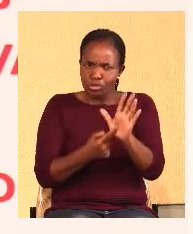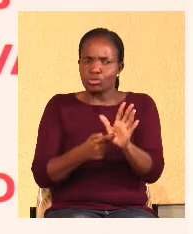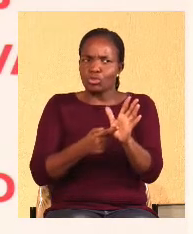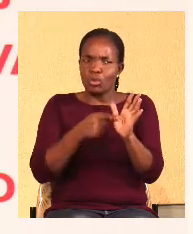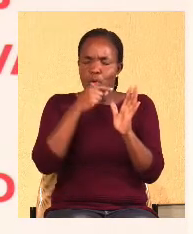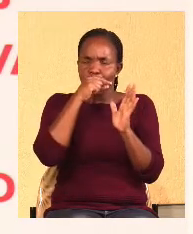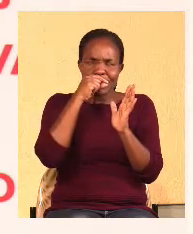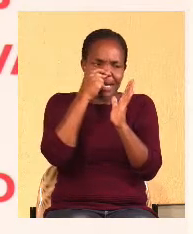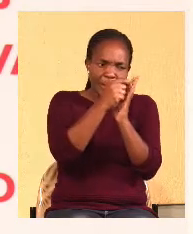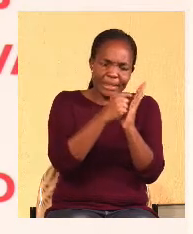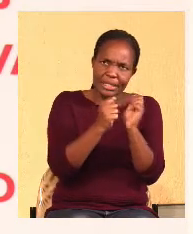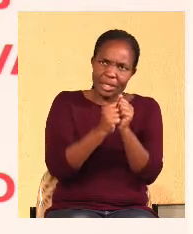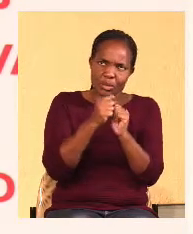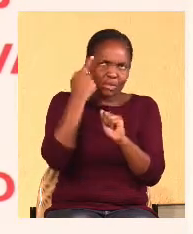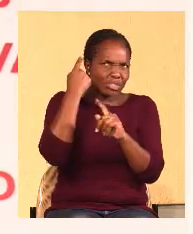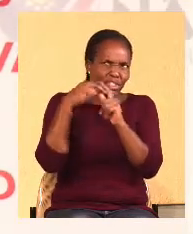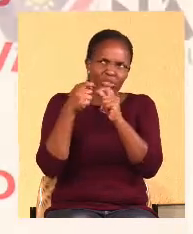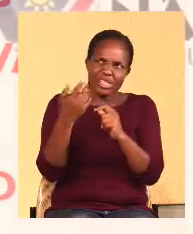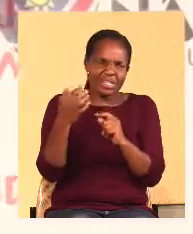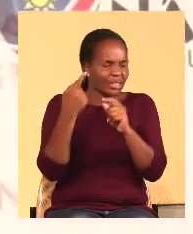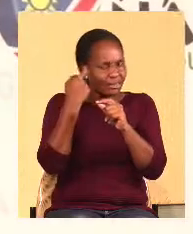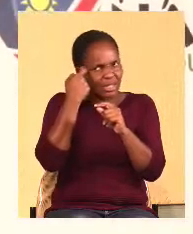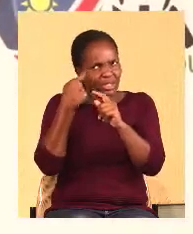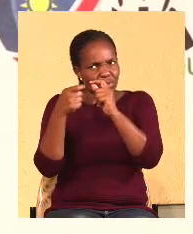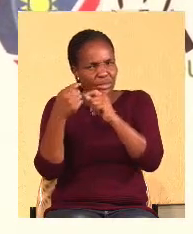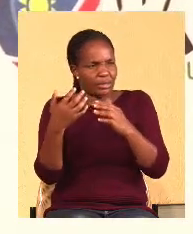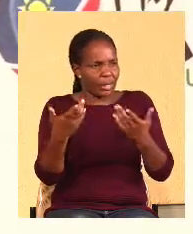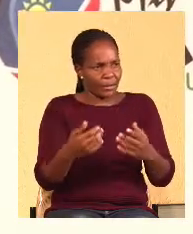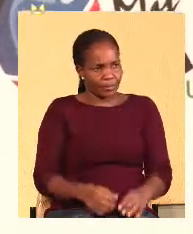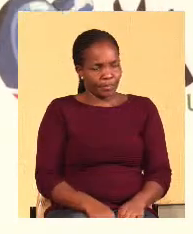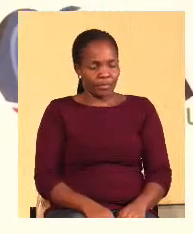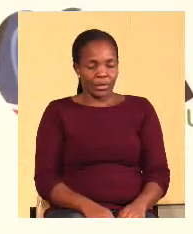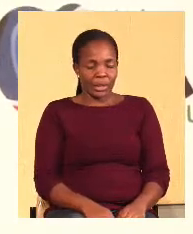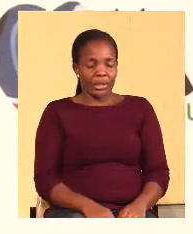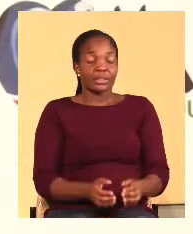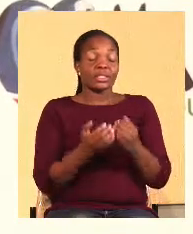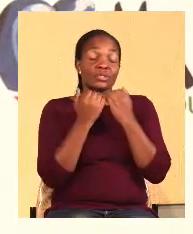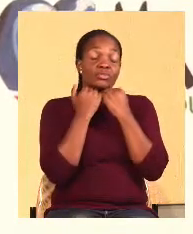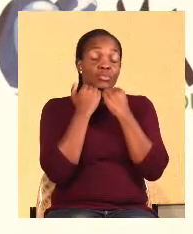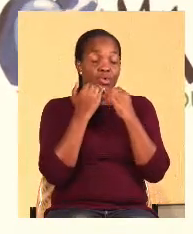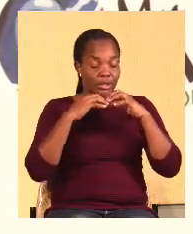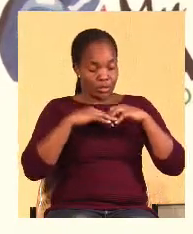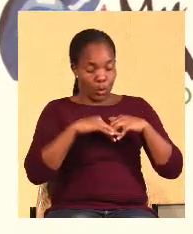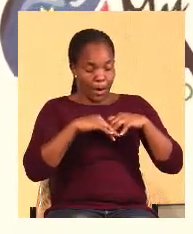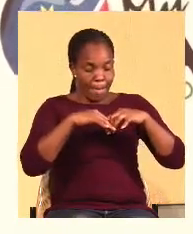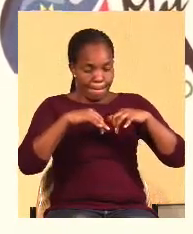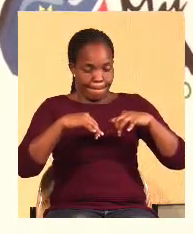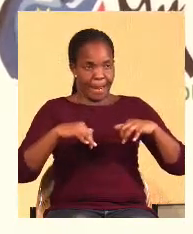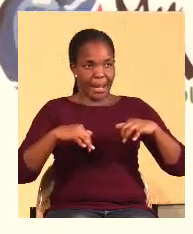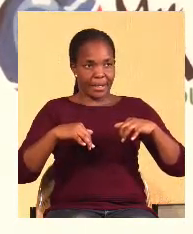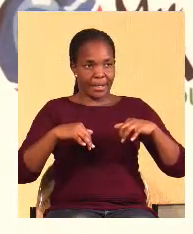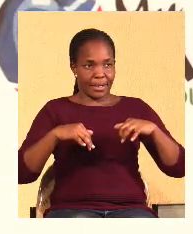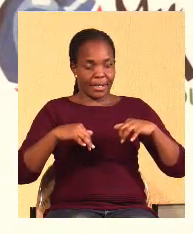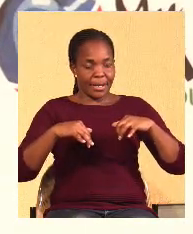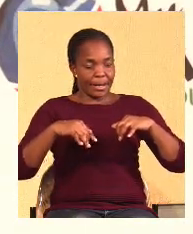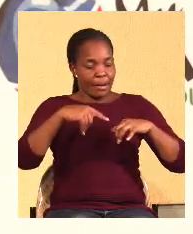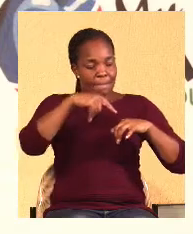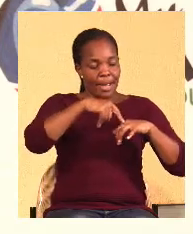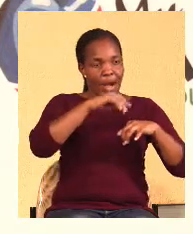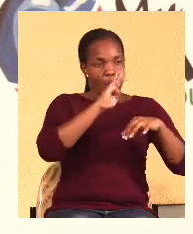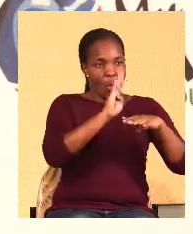of this regulation? Well, I think we need to draw a difference between the businesses that are